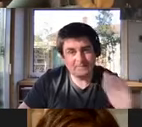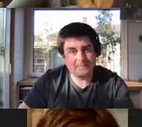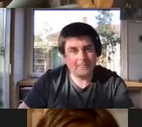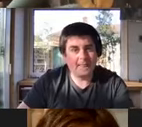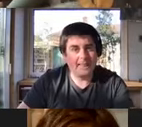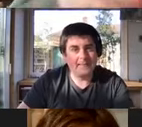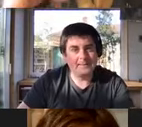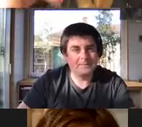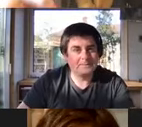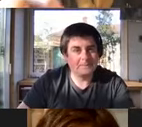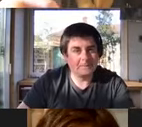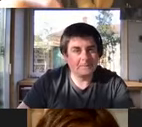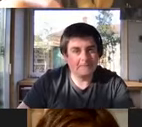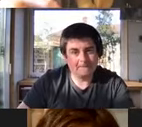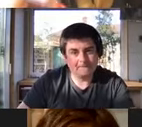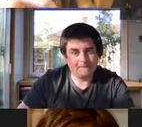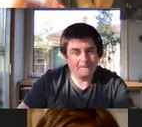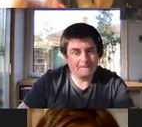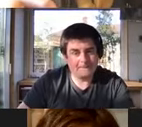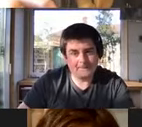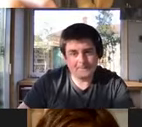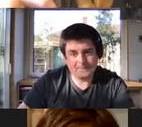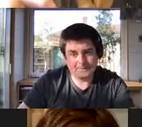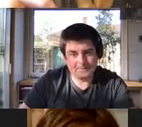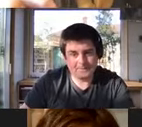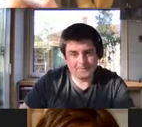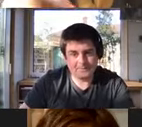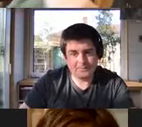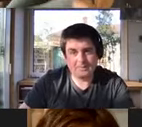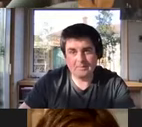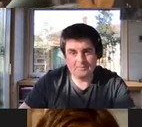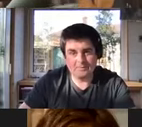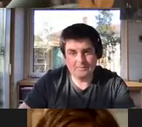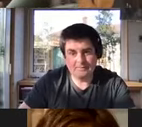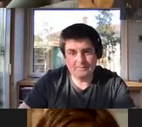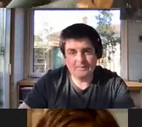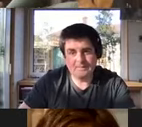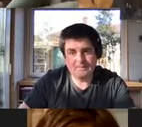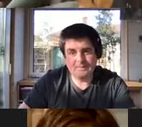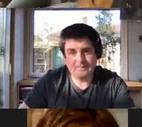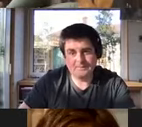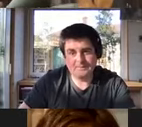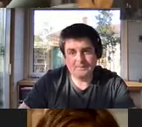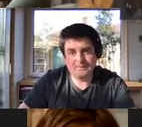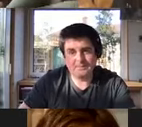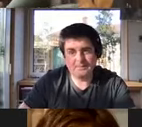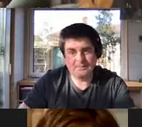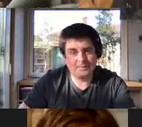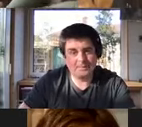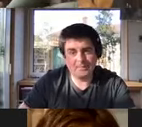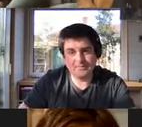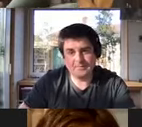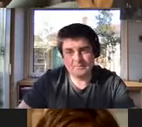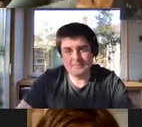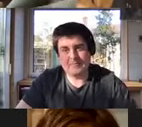necessary, like the one which our school has released and which is seen here. But they must be bolstered